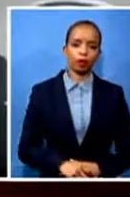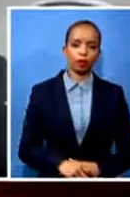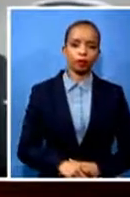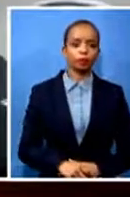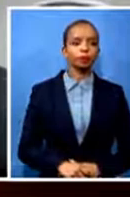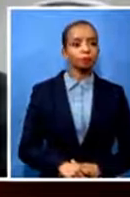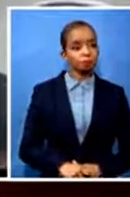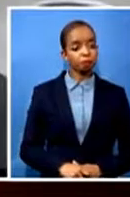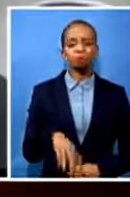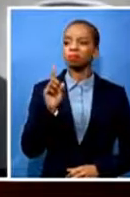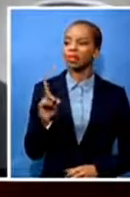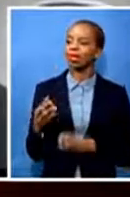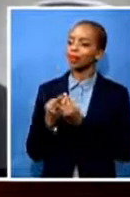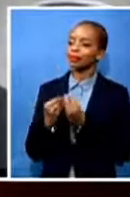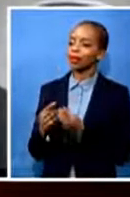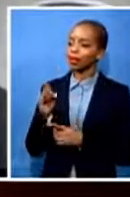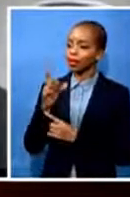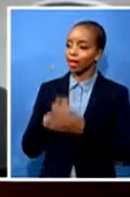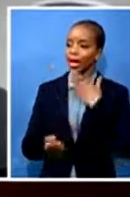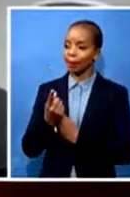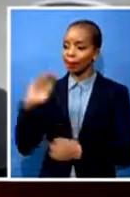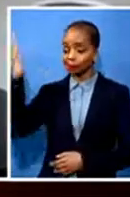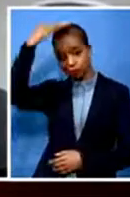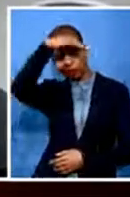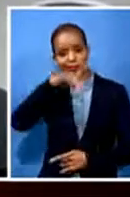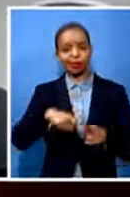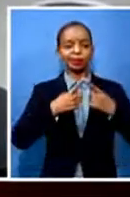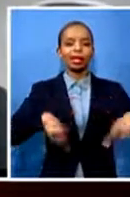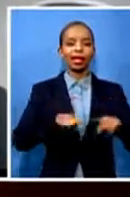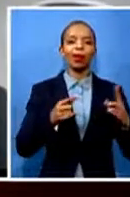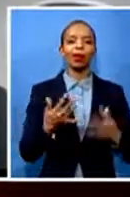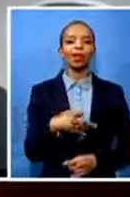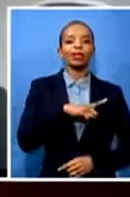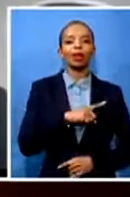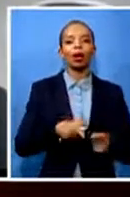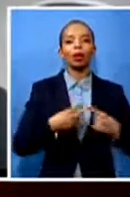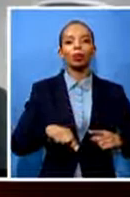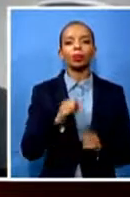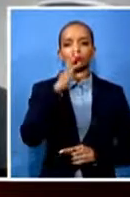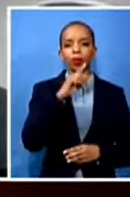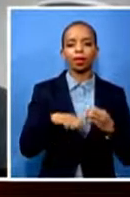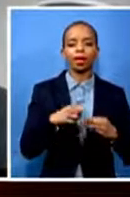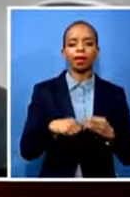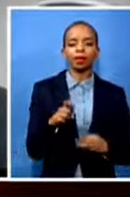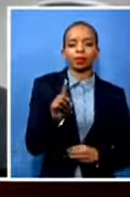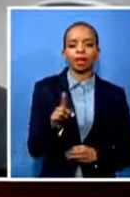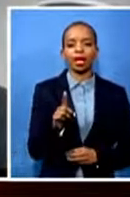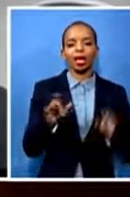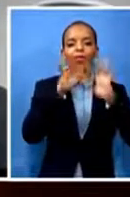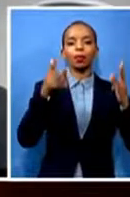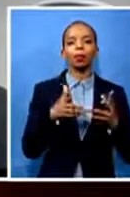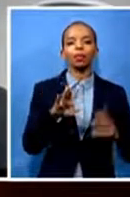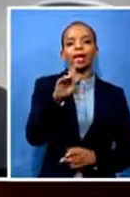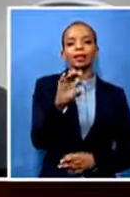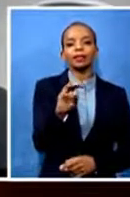We're talking about ward delimitation. For those of us who have no clue what this is, break it down for us in terms of the